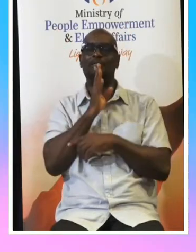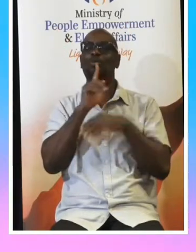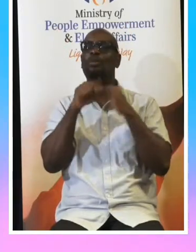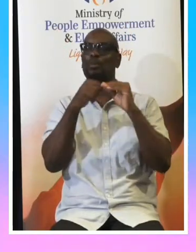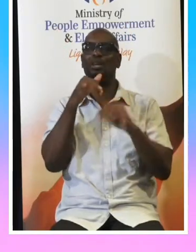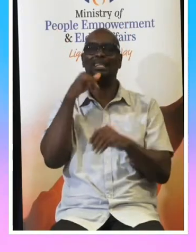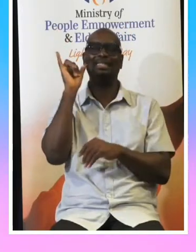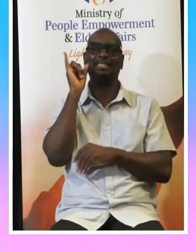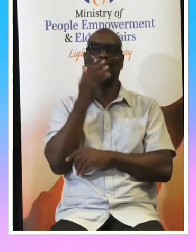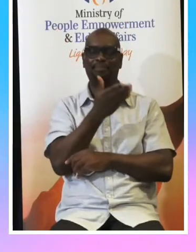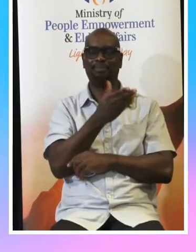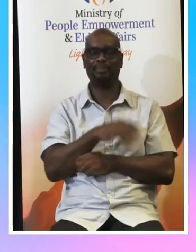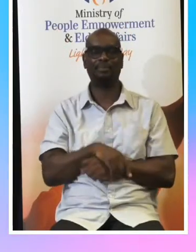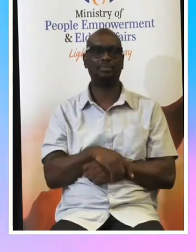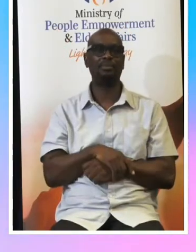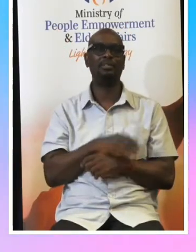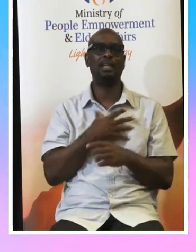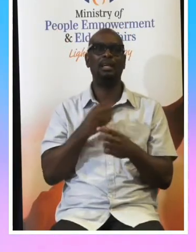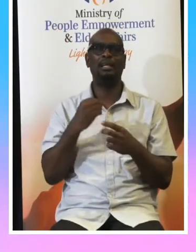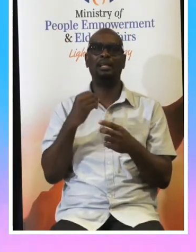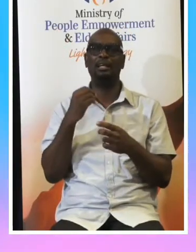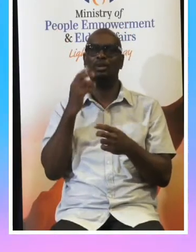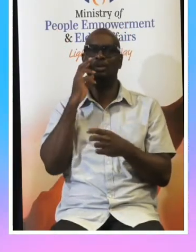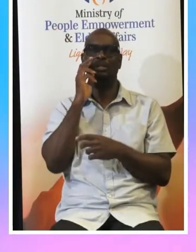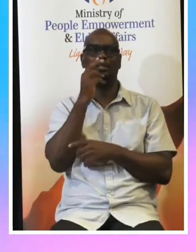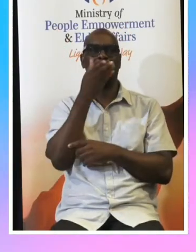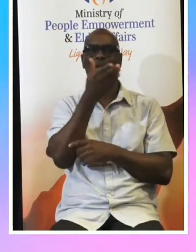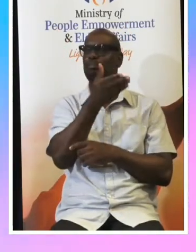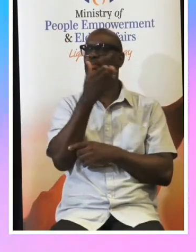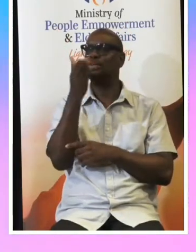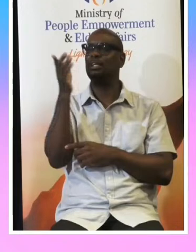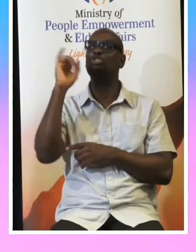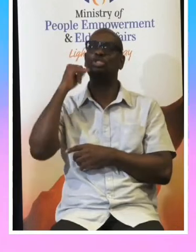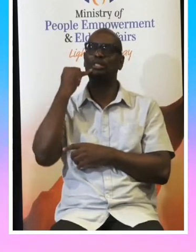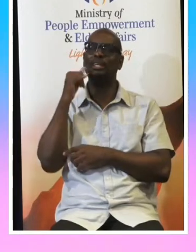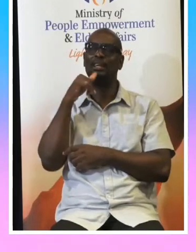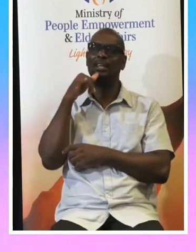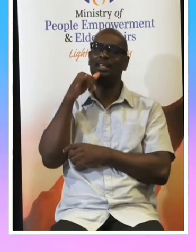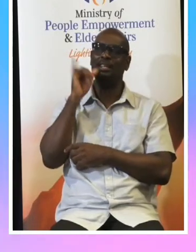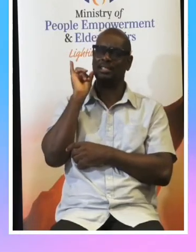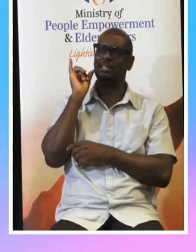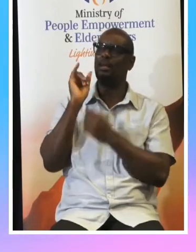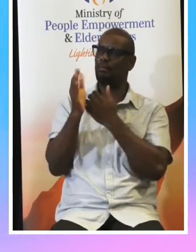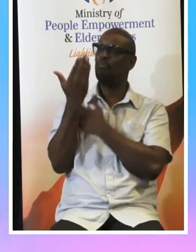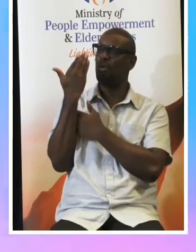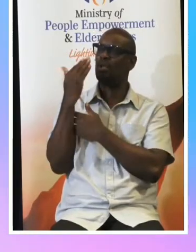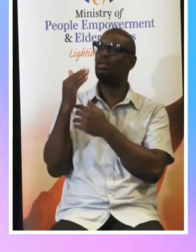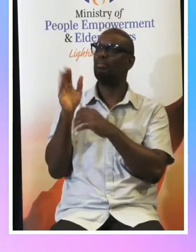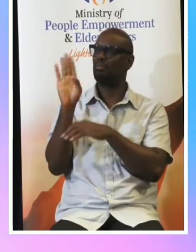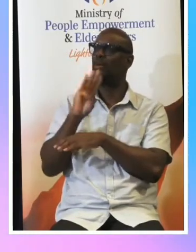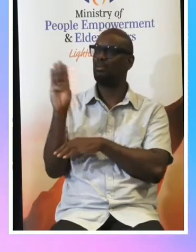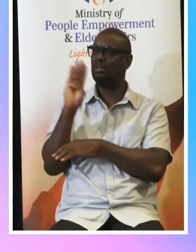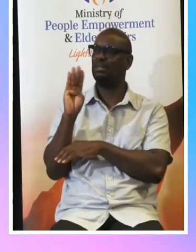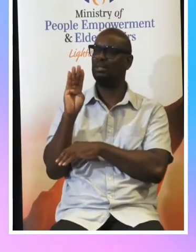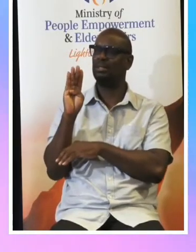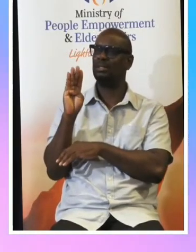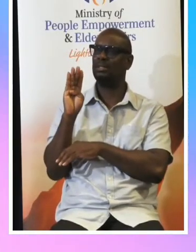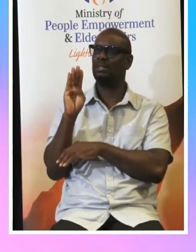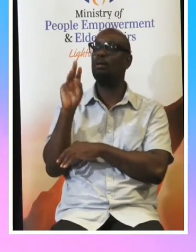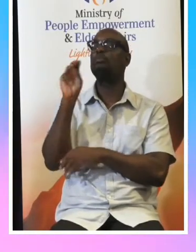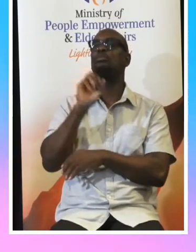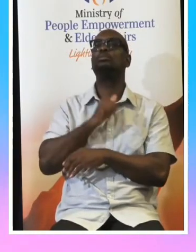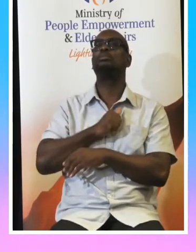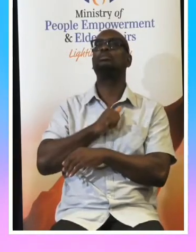would have seen him and Janelle on TV yesterday morning, Barbados as well, on